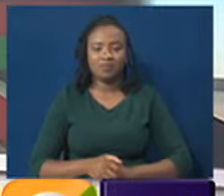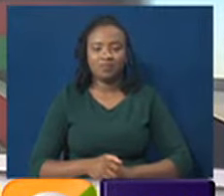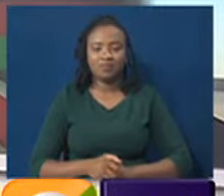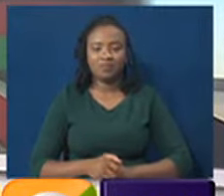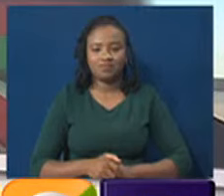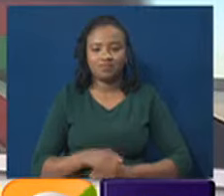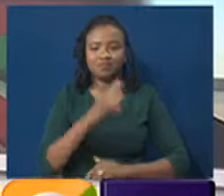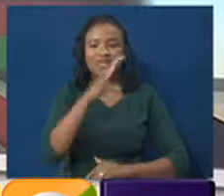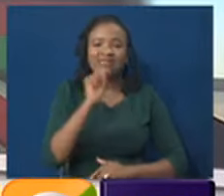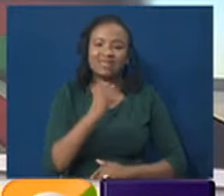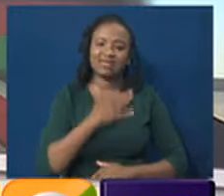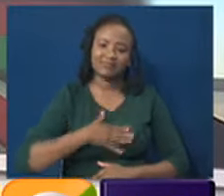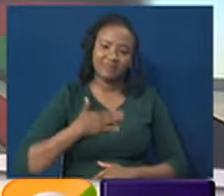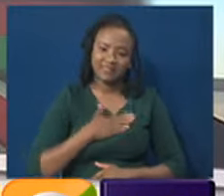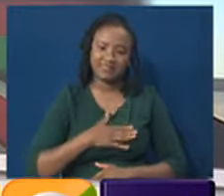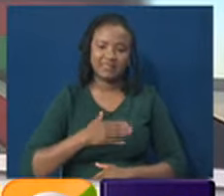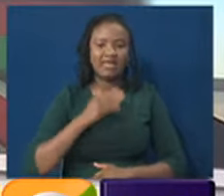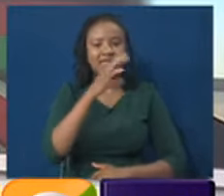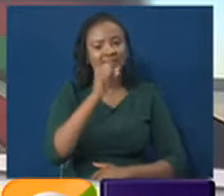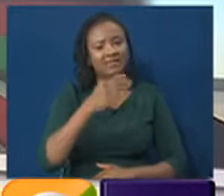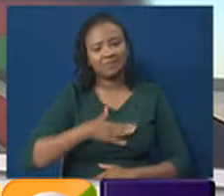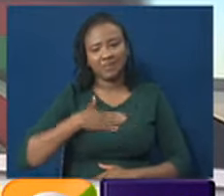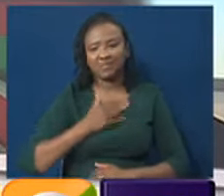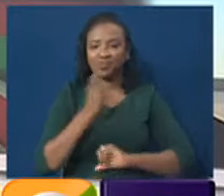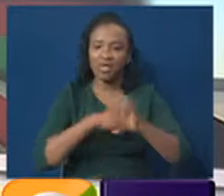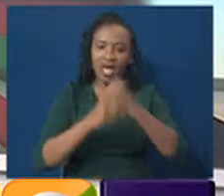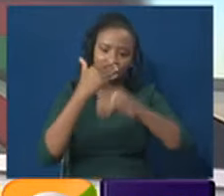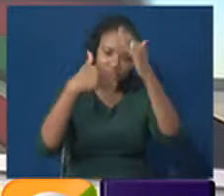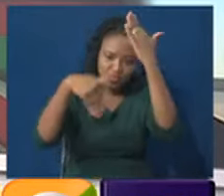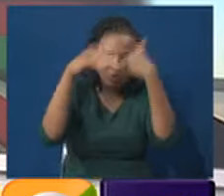Waziri, please, let us just be orderly.